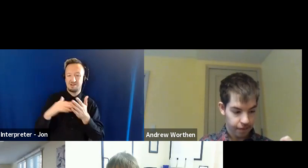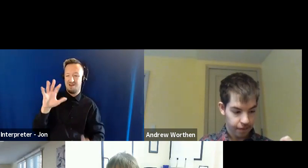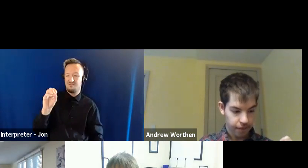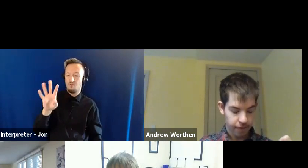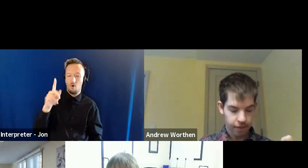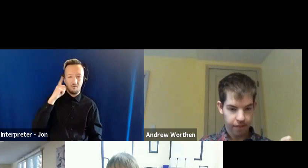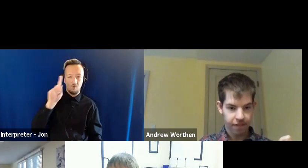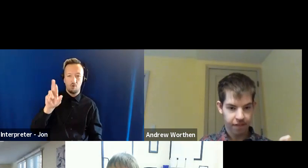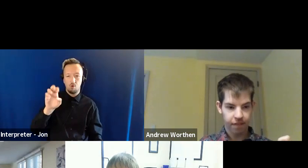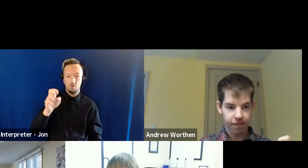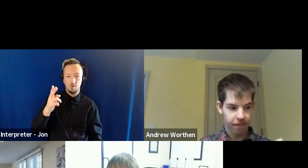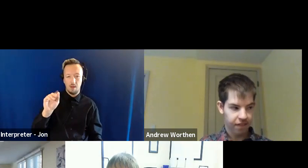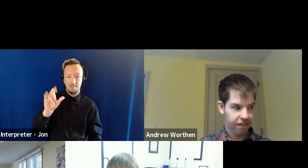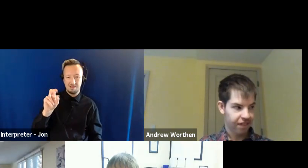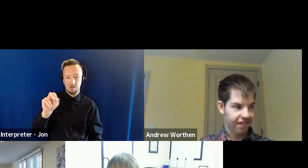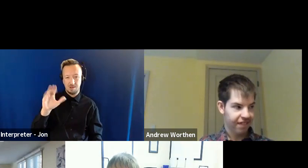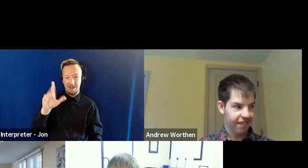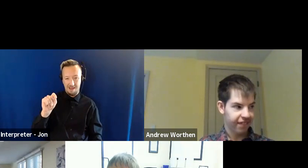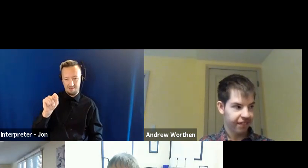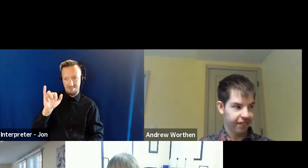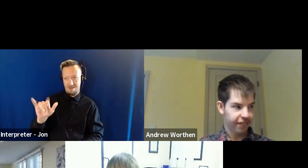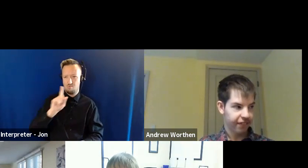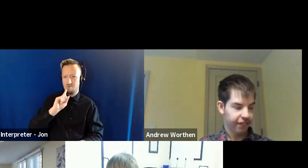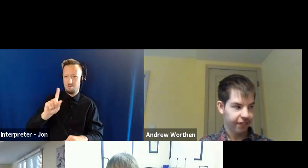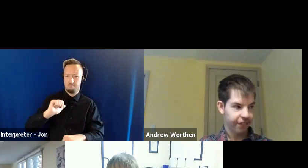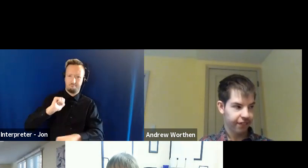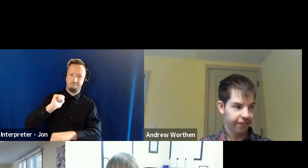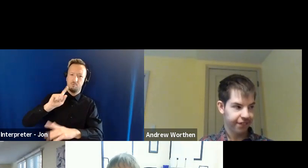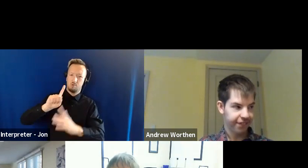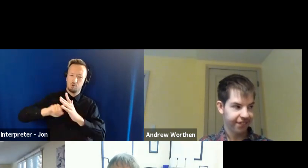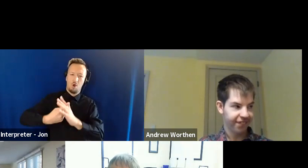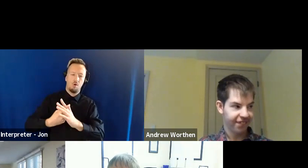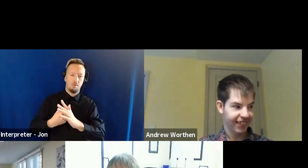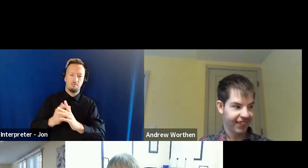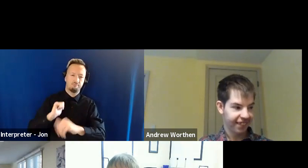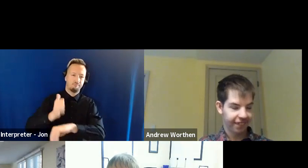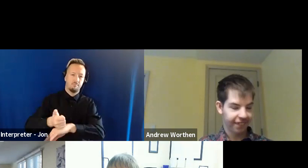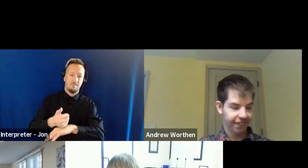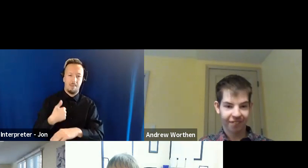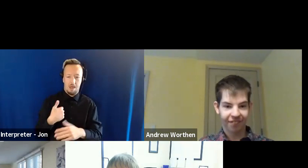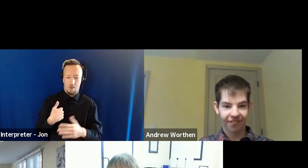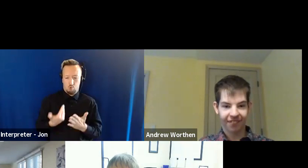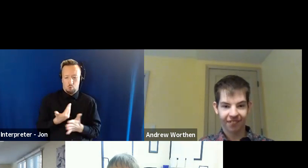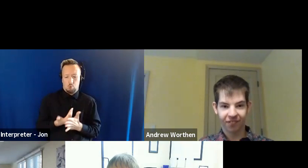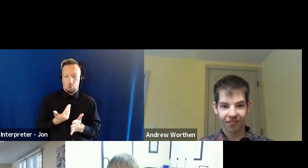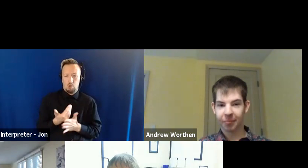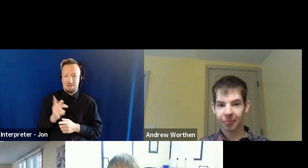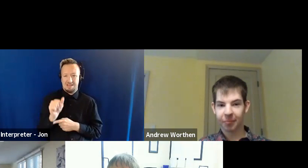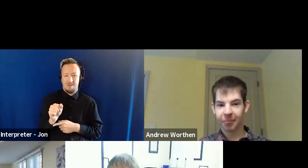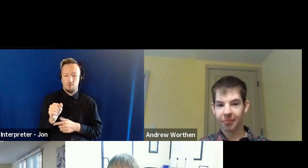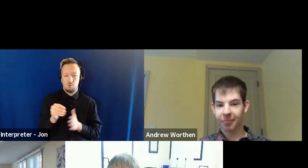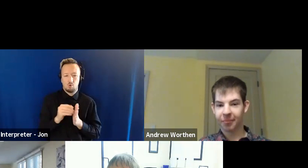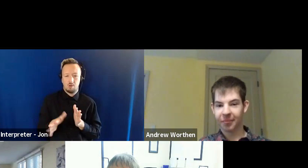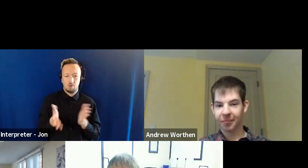Rehabilitation Act. That really laid the groundwork for everything that came forward. I was a new Disabled Student Services coordinator in